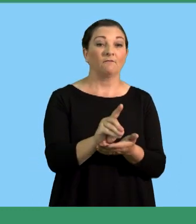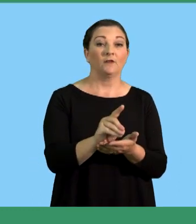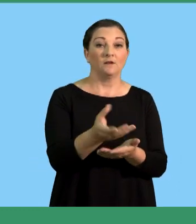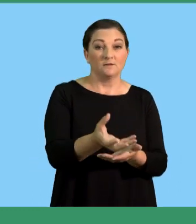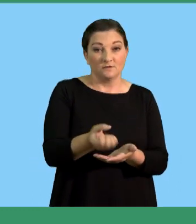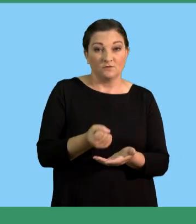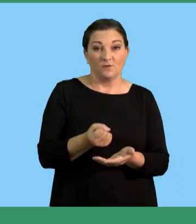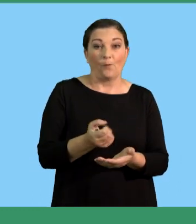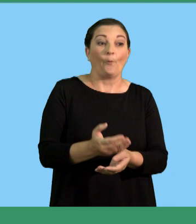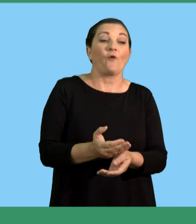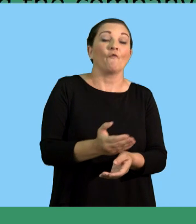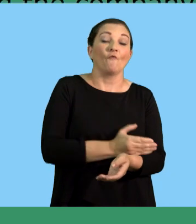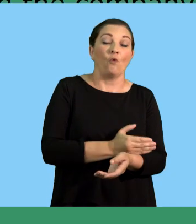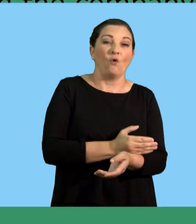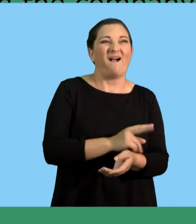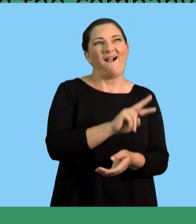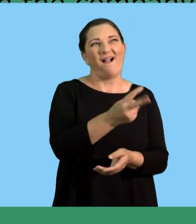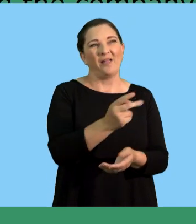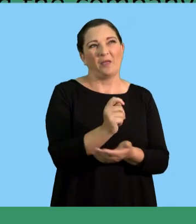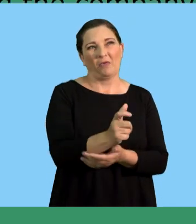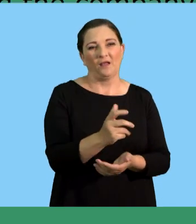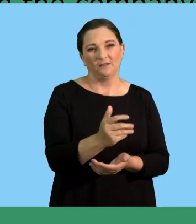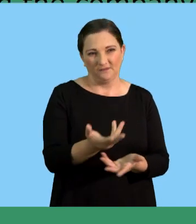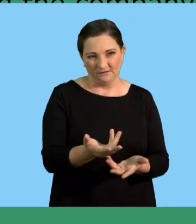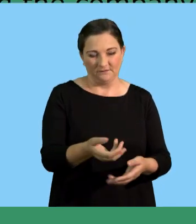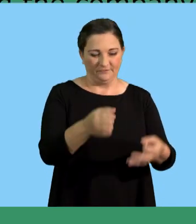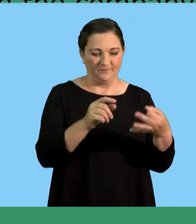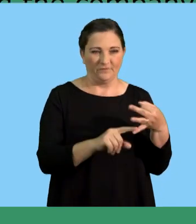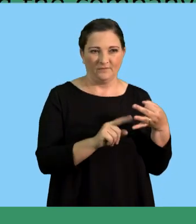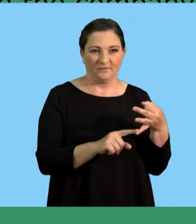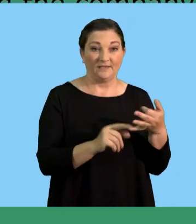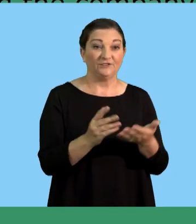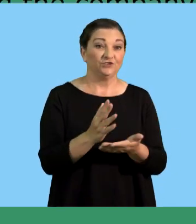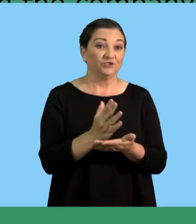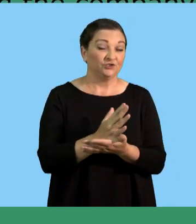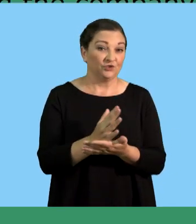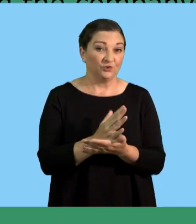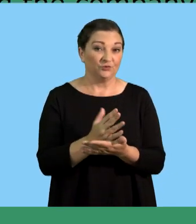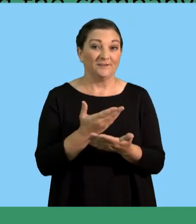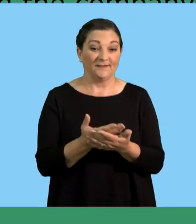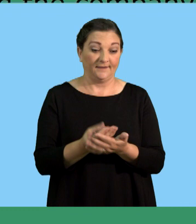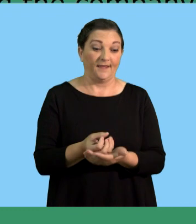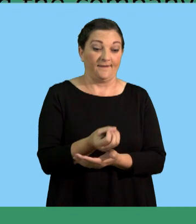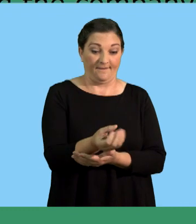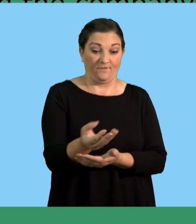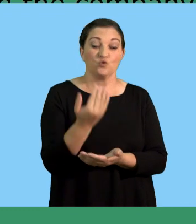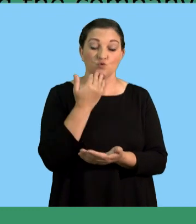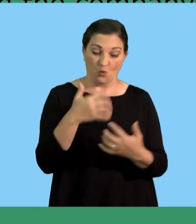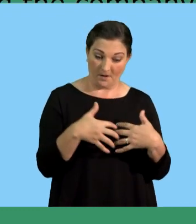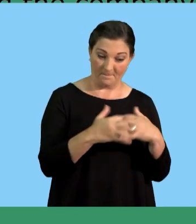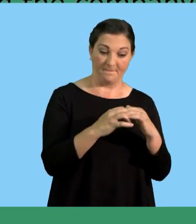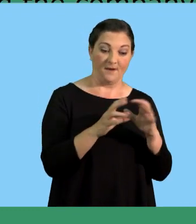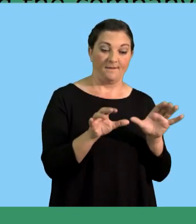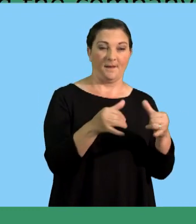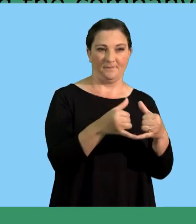before others can be paid out. Then these shares are issued to shareholders who started the company, and